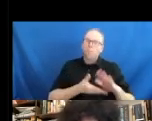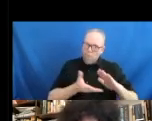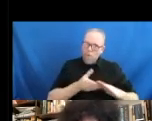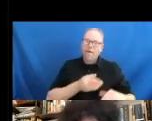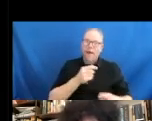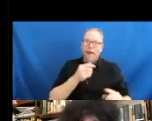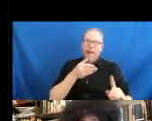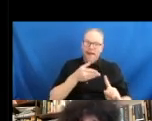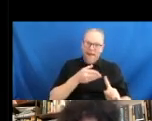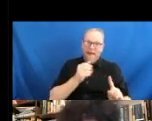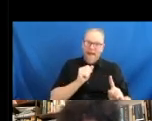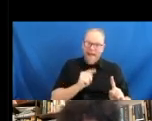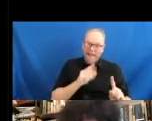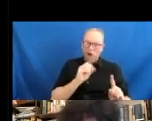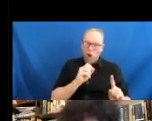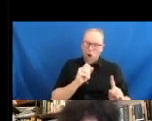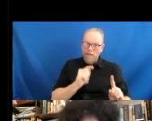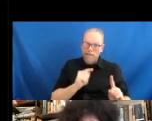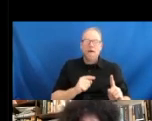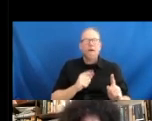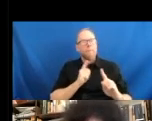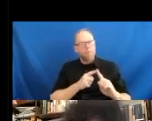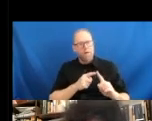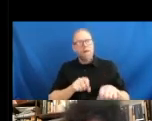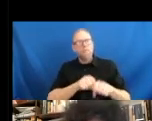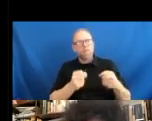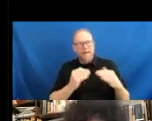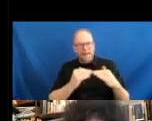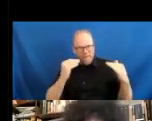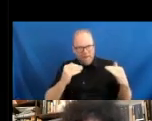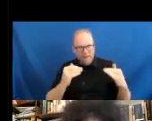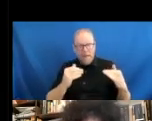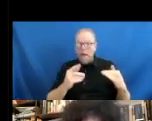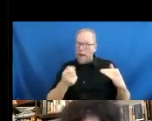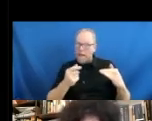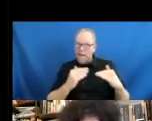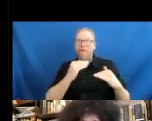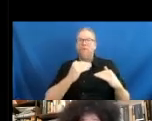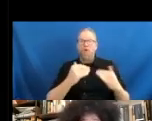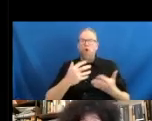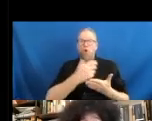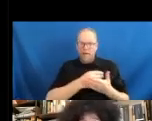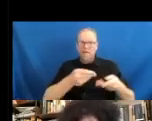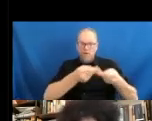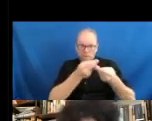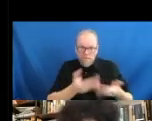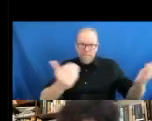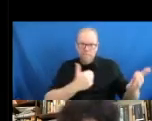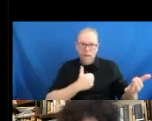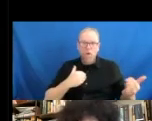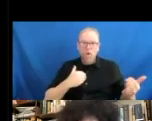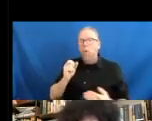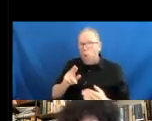means they aim to break even and distribute excess earnings to members or reinvest in